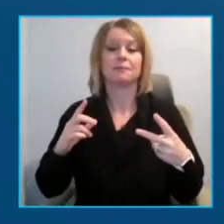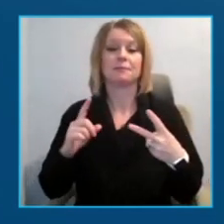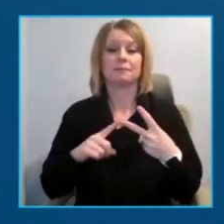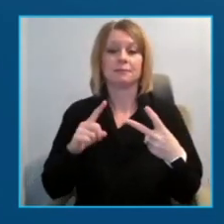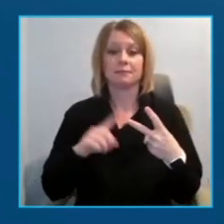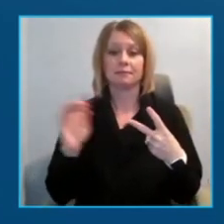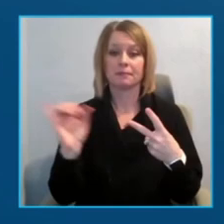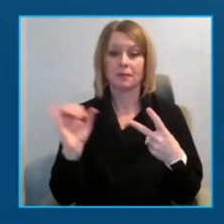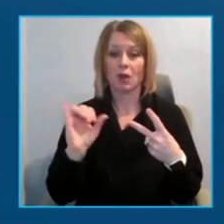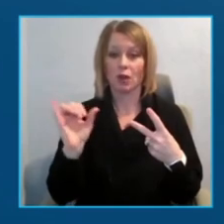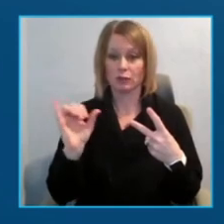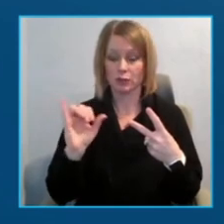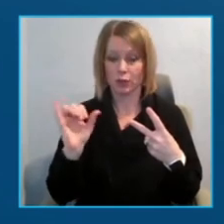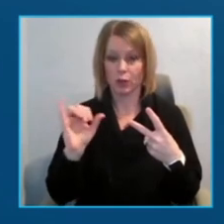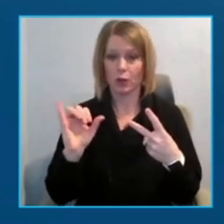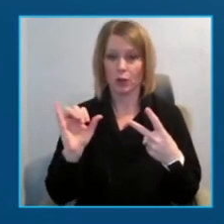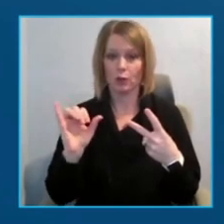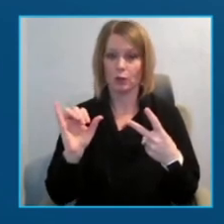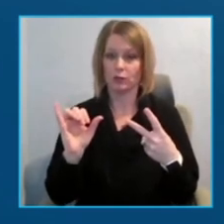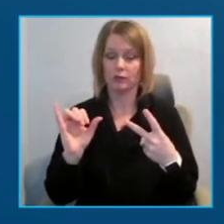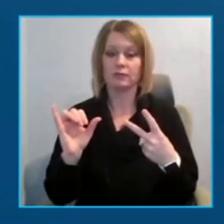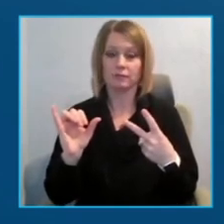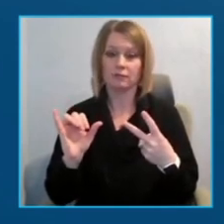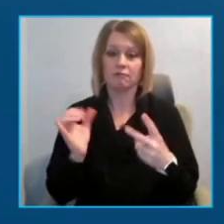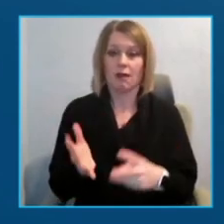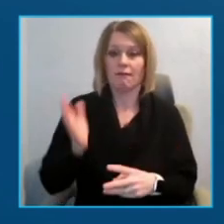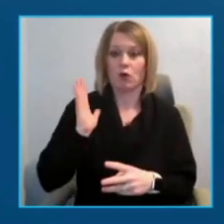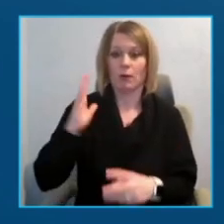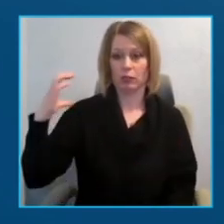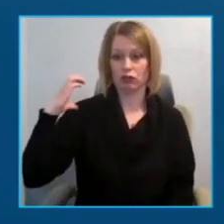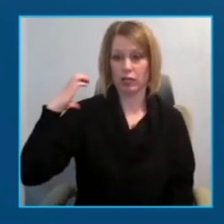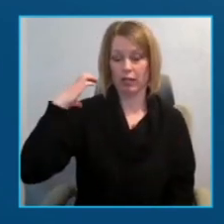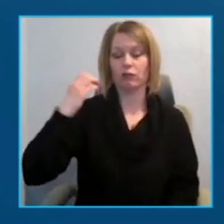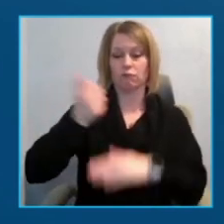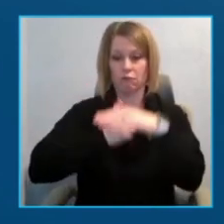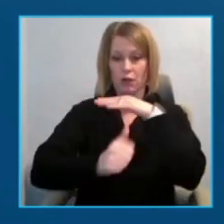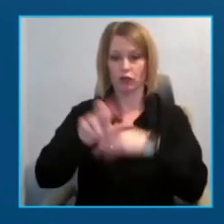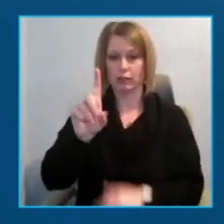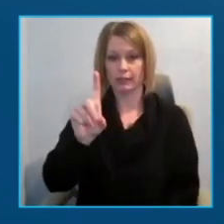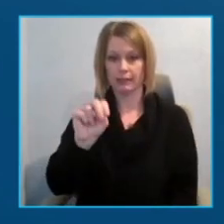and of course, a distinguished former chair of the DNC.